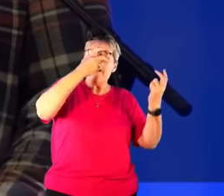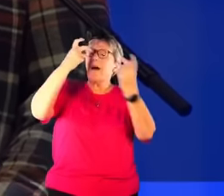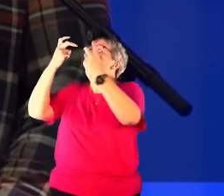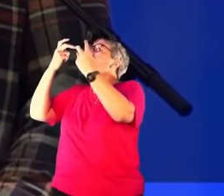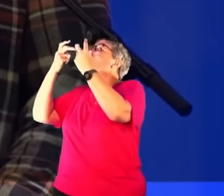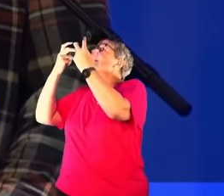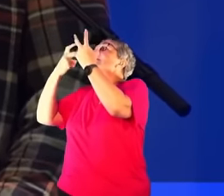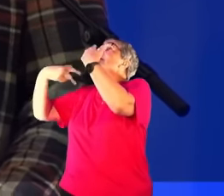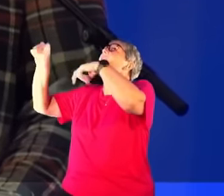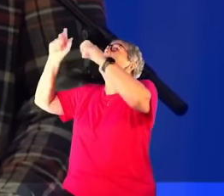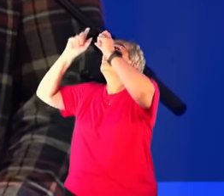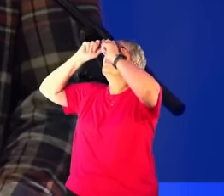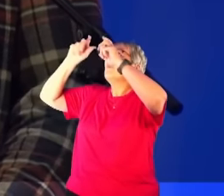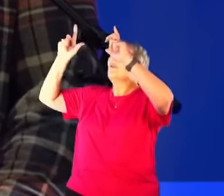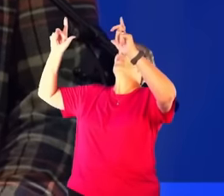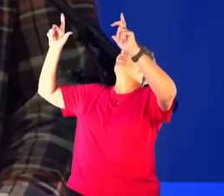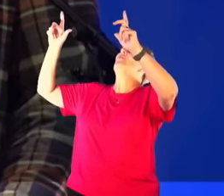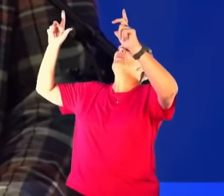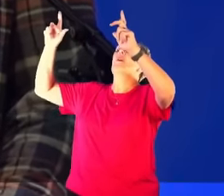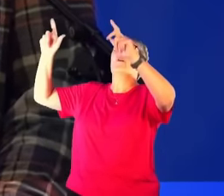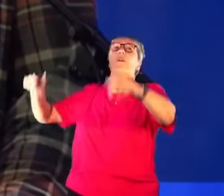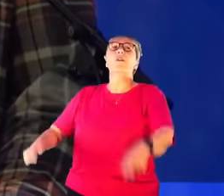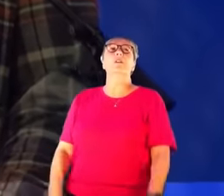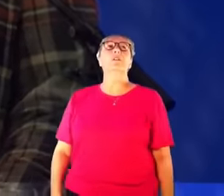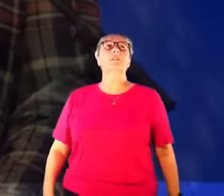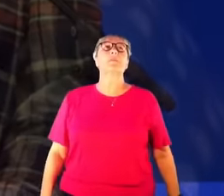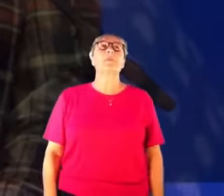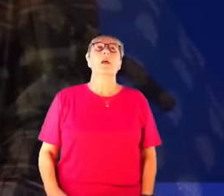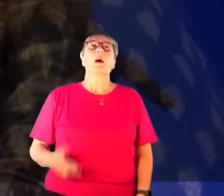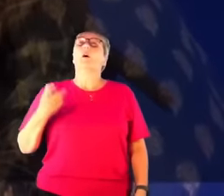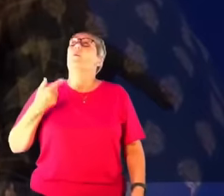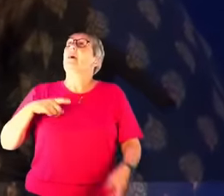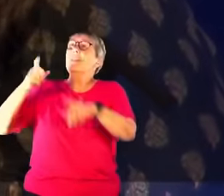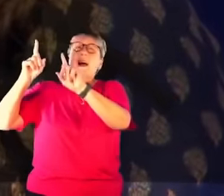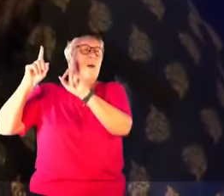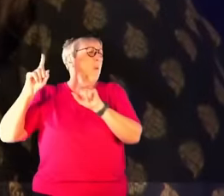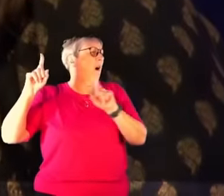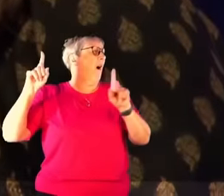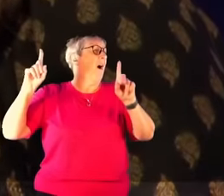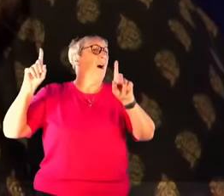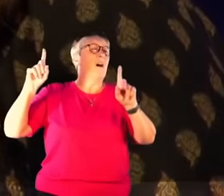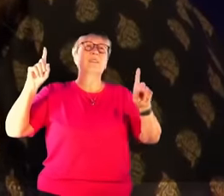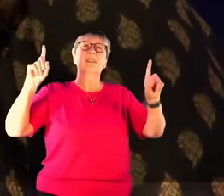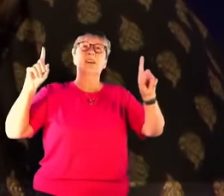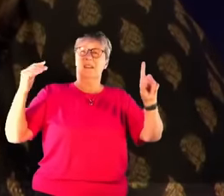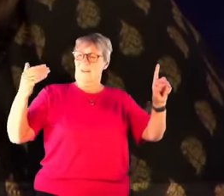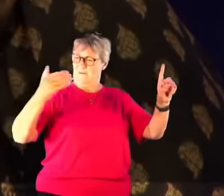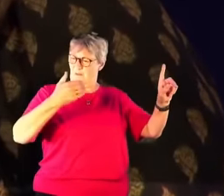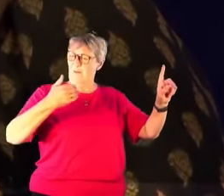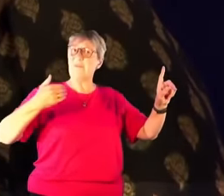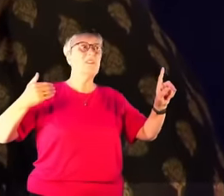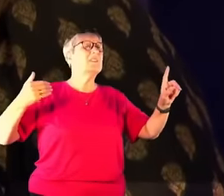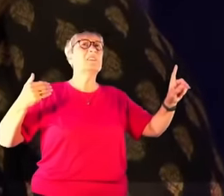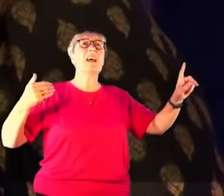fix my eyes upon you, Lord. And when I wander